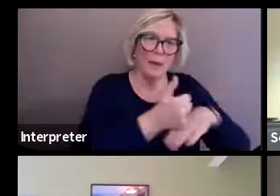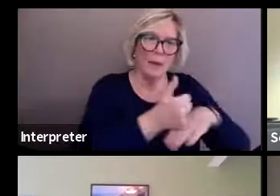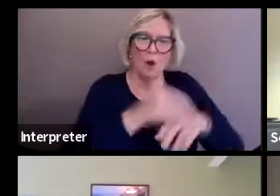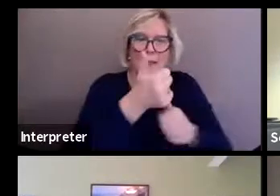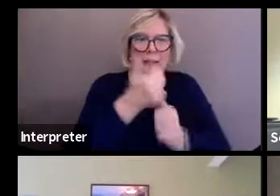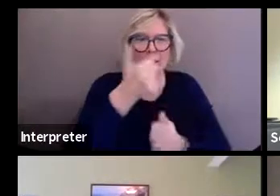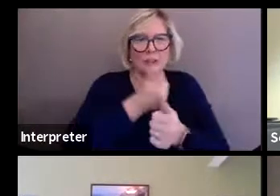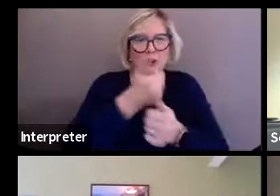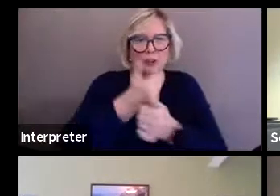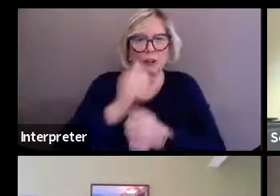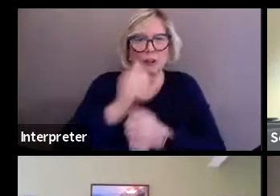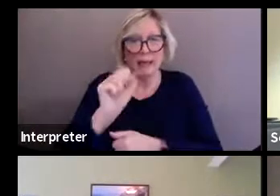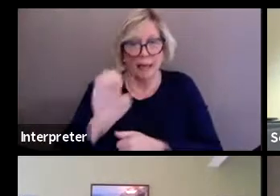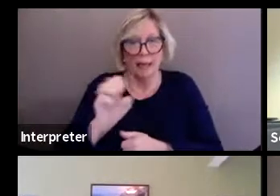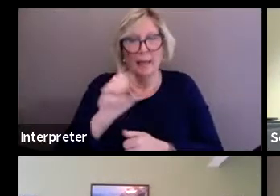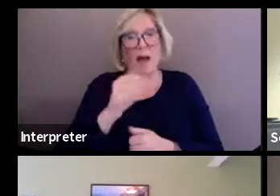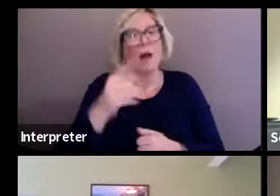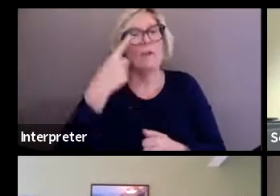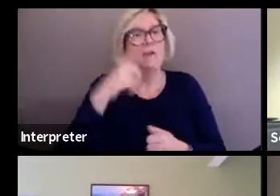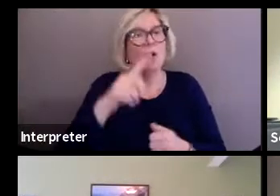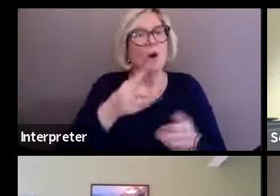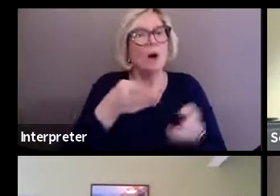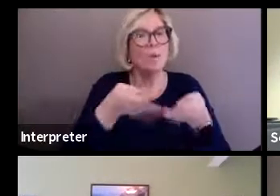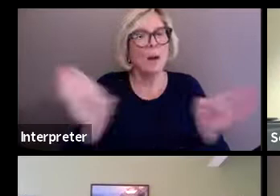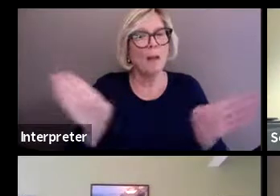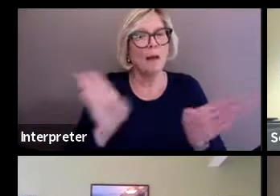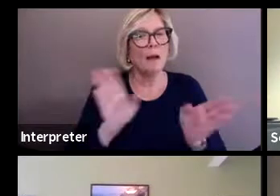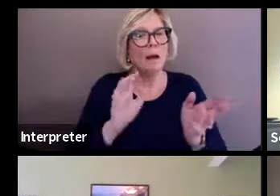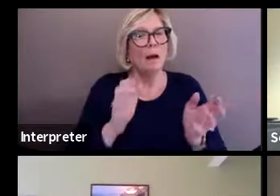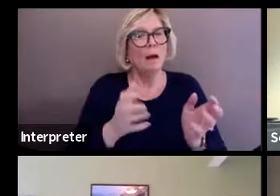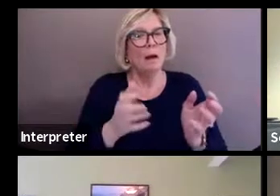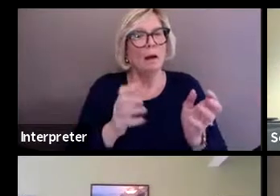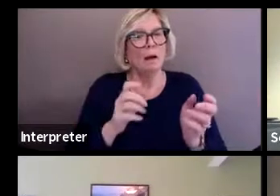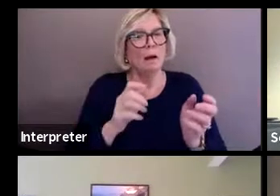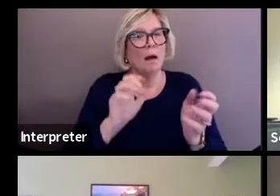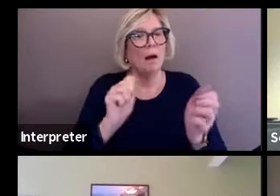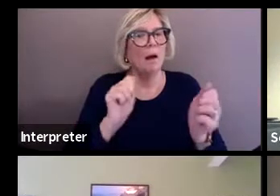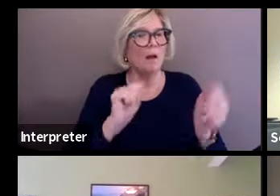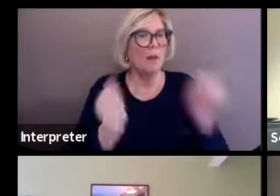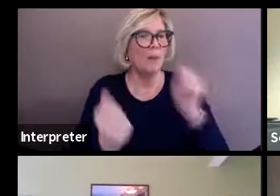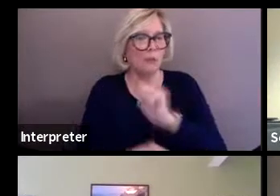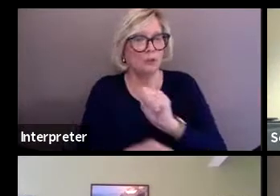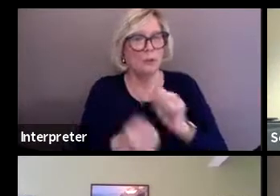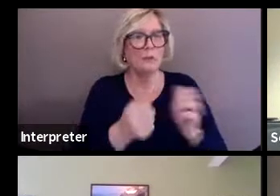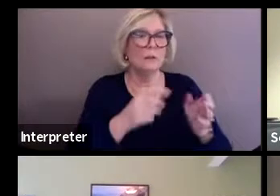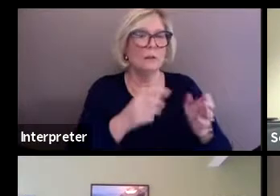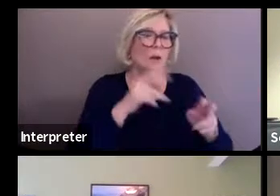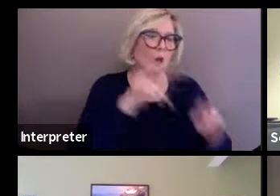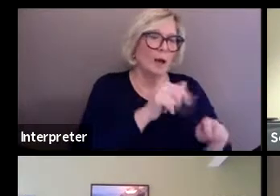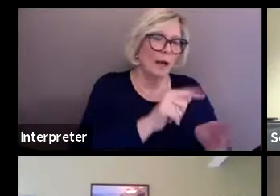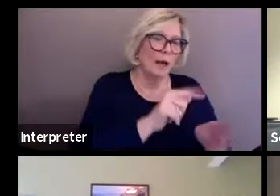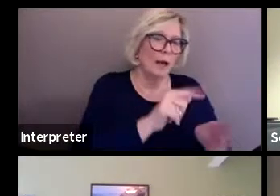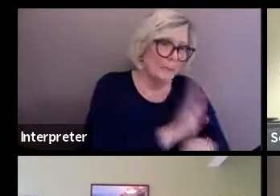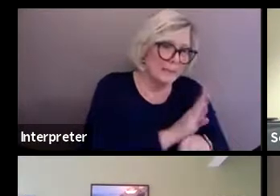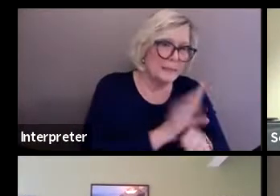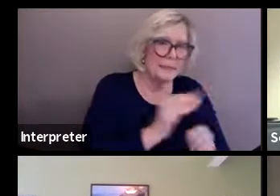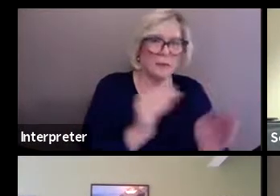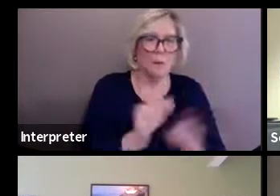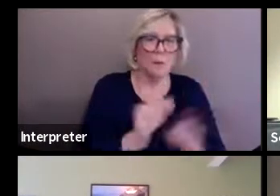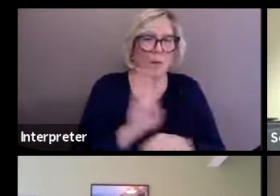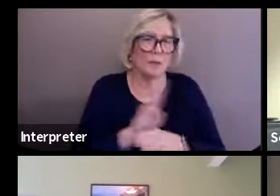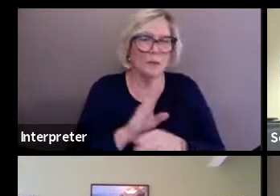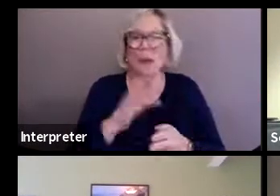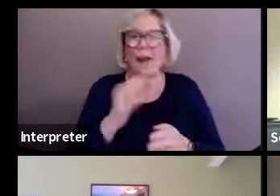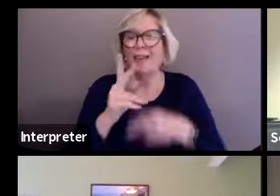in particular for public accommodations, looking at small businesses and what businesses and the types of fines that may